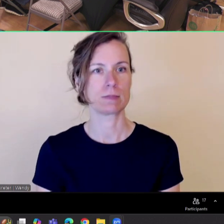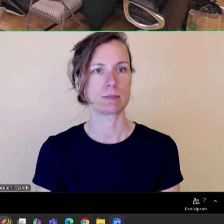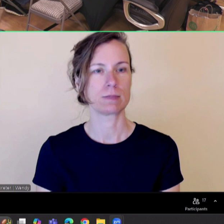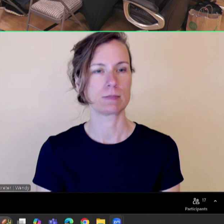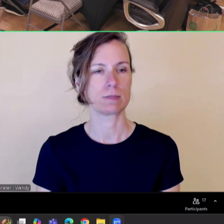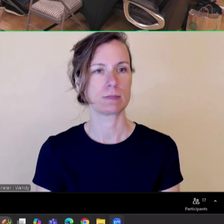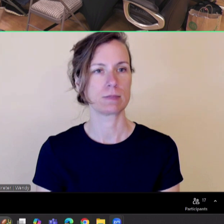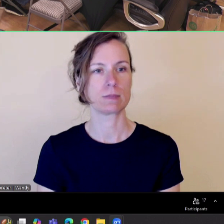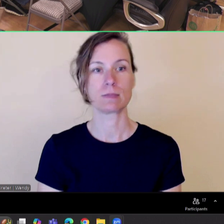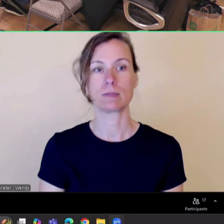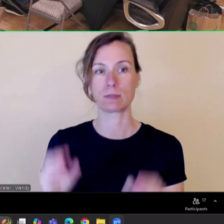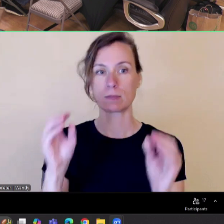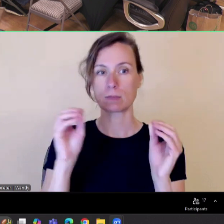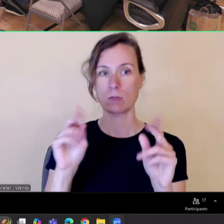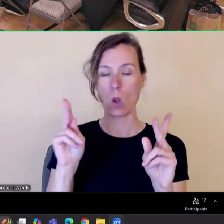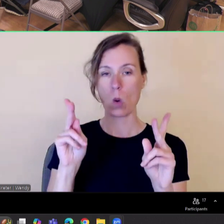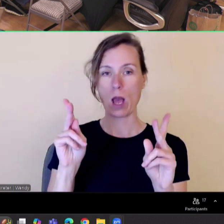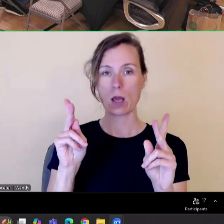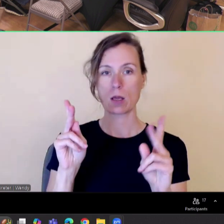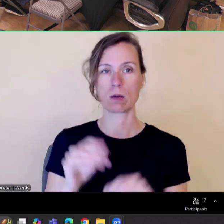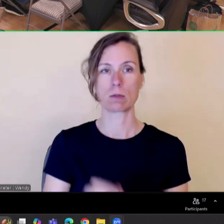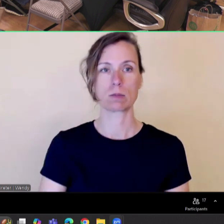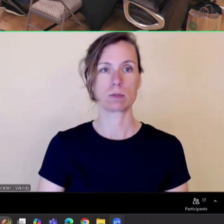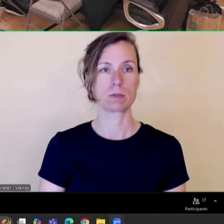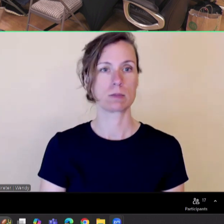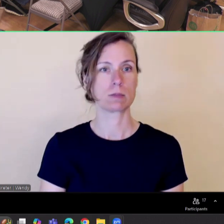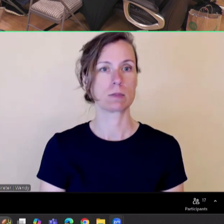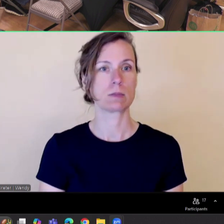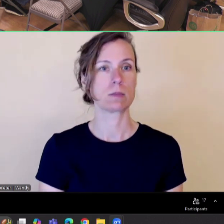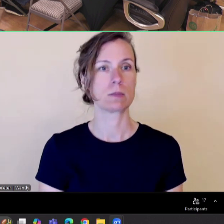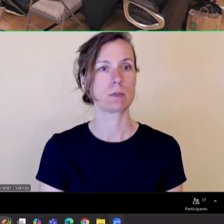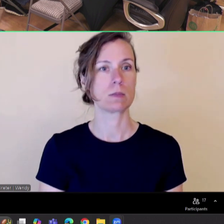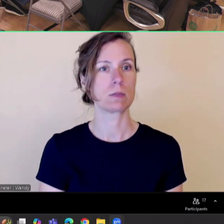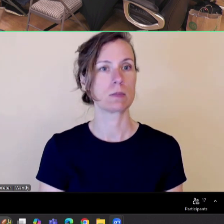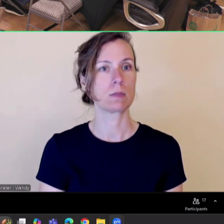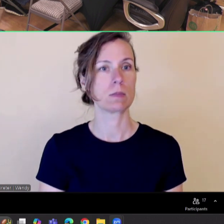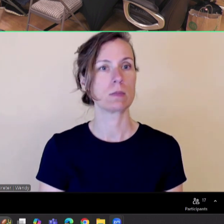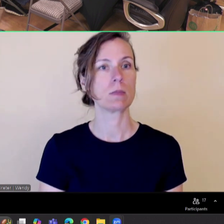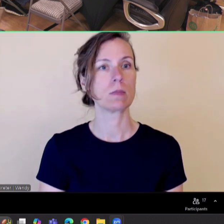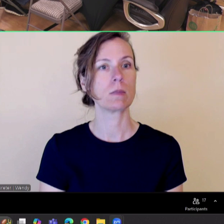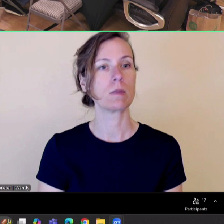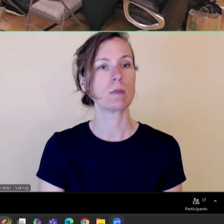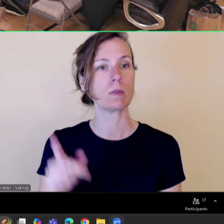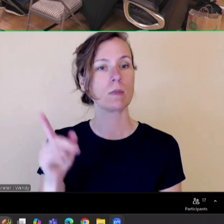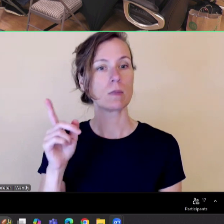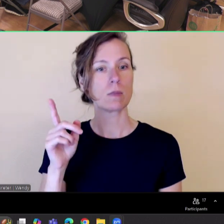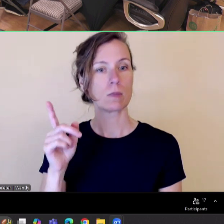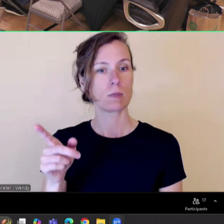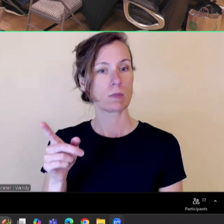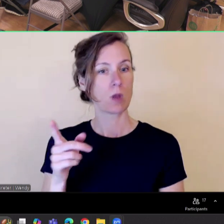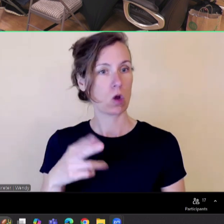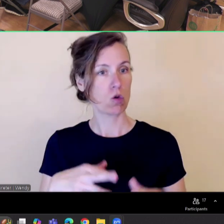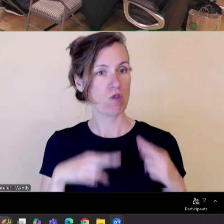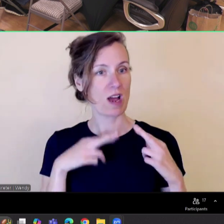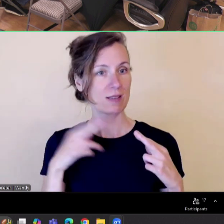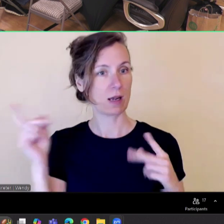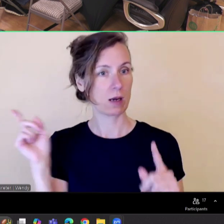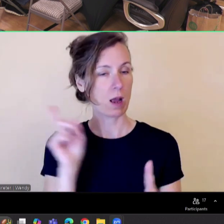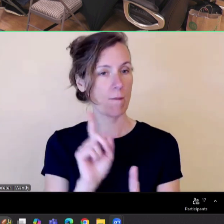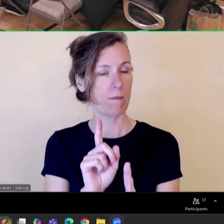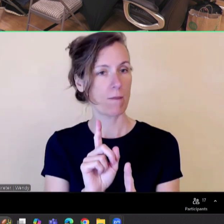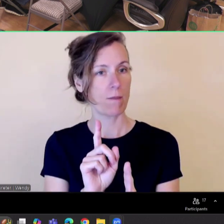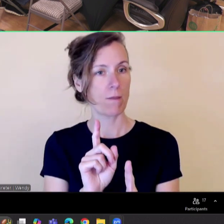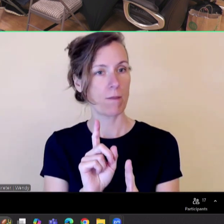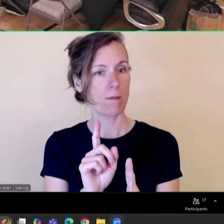All right. All right. If there's a resident, please come up to this